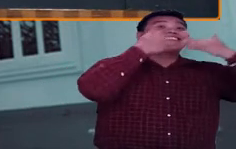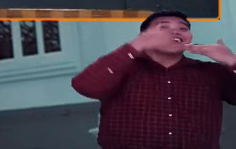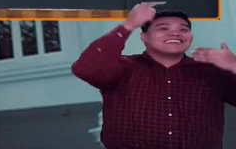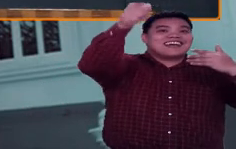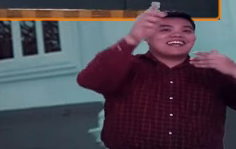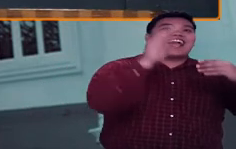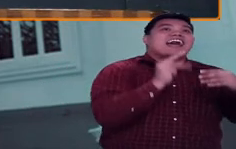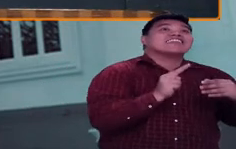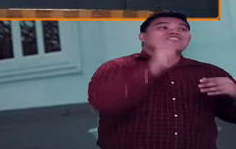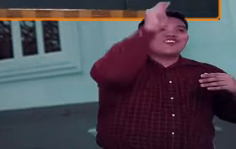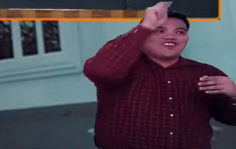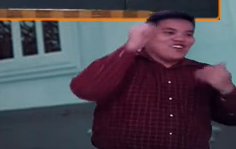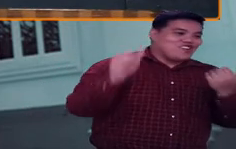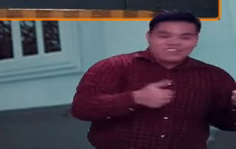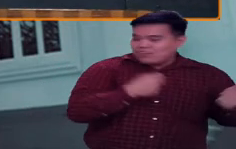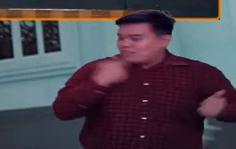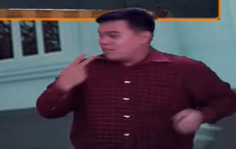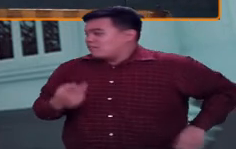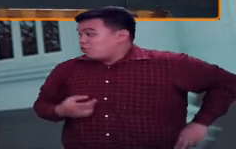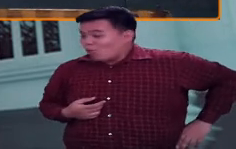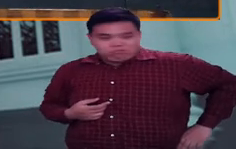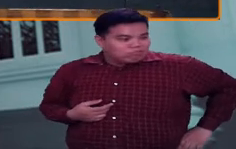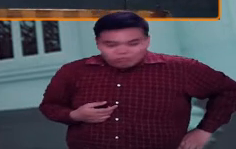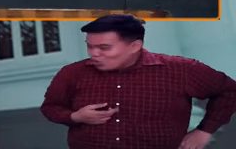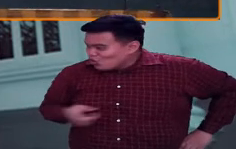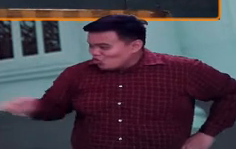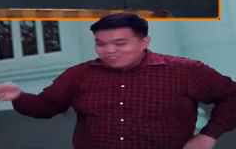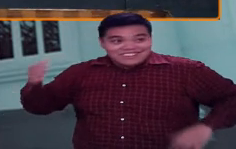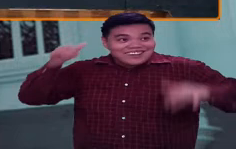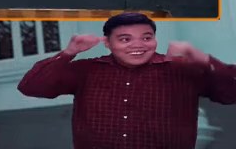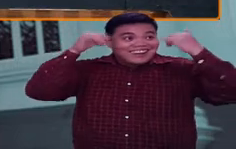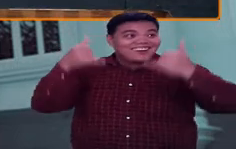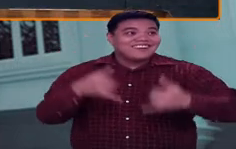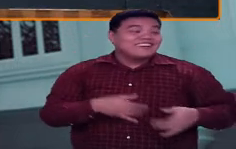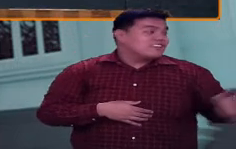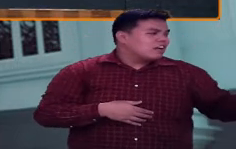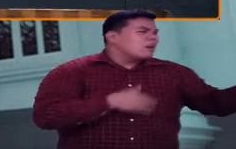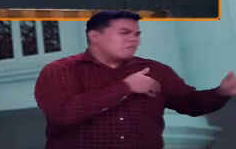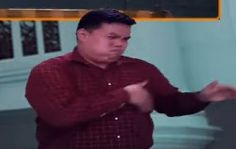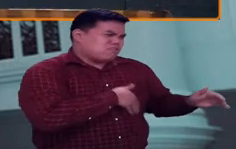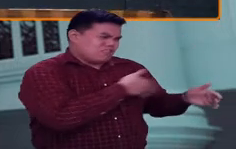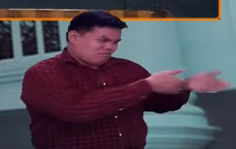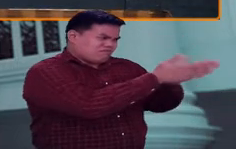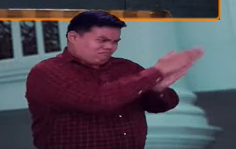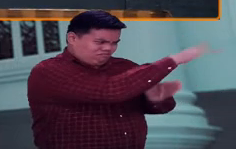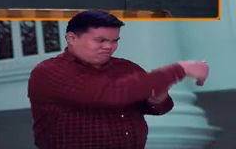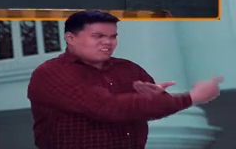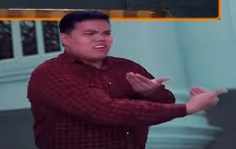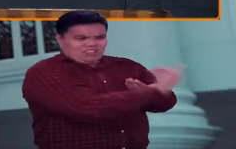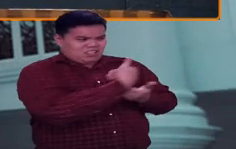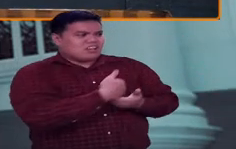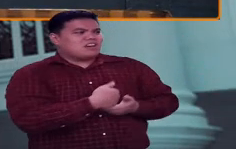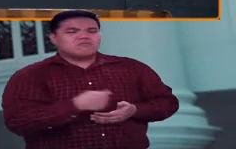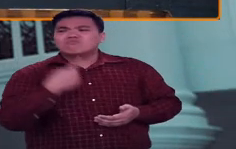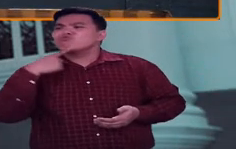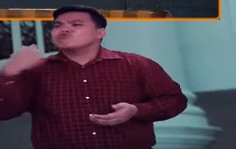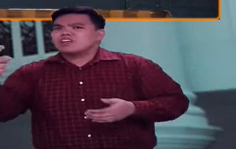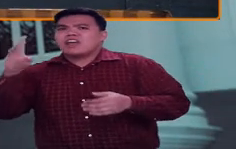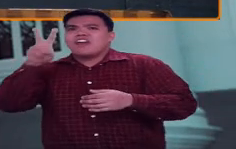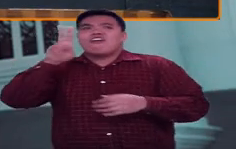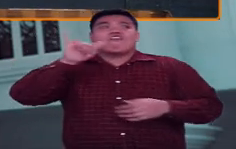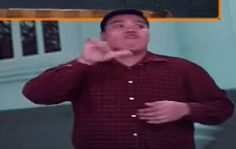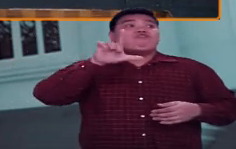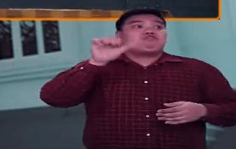People in other villages are now asking Pastor David, can you please come and tell our village about Jesus